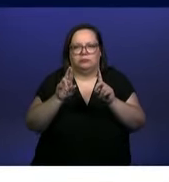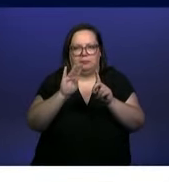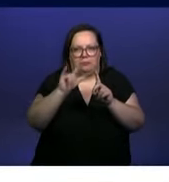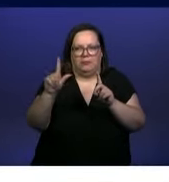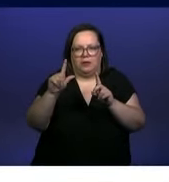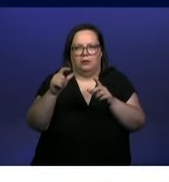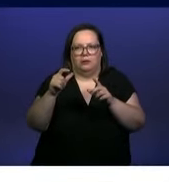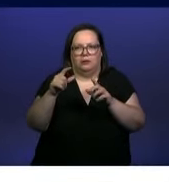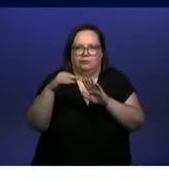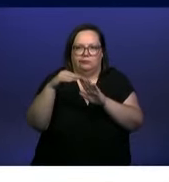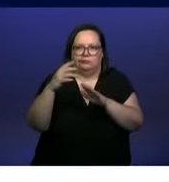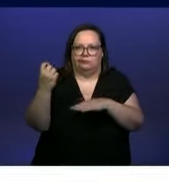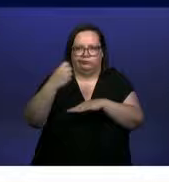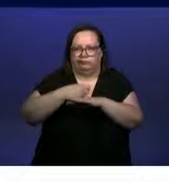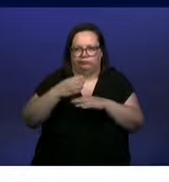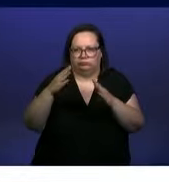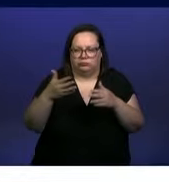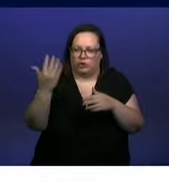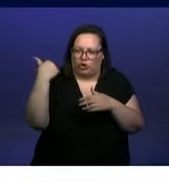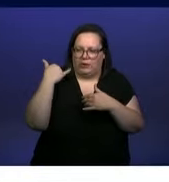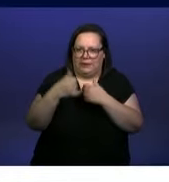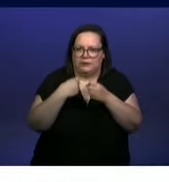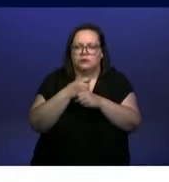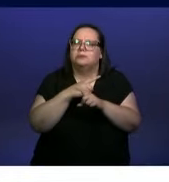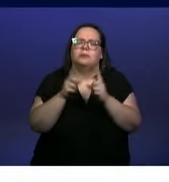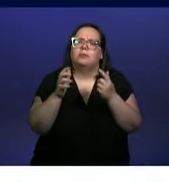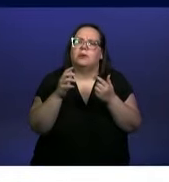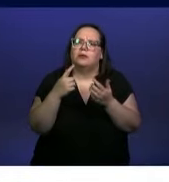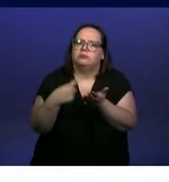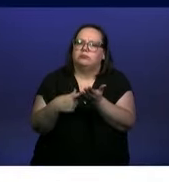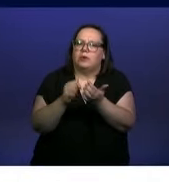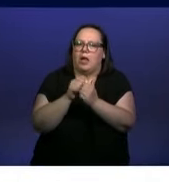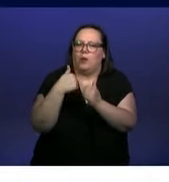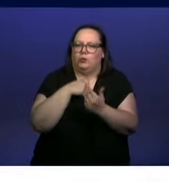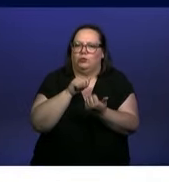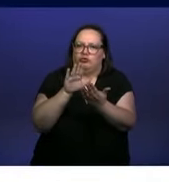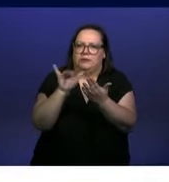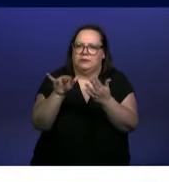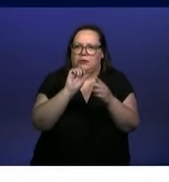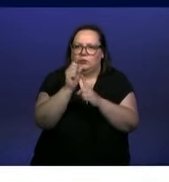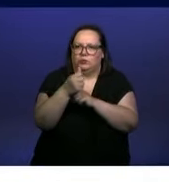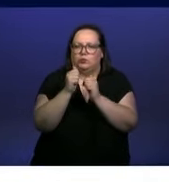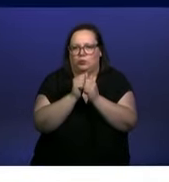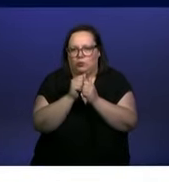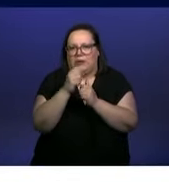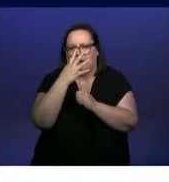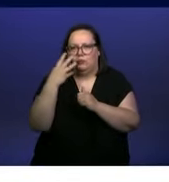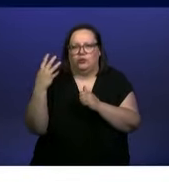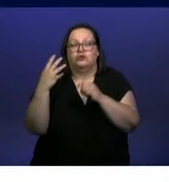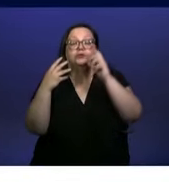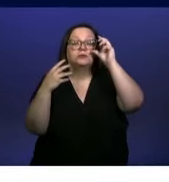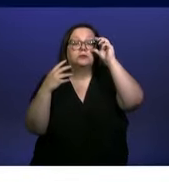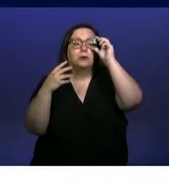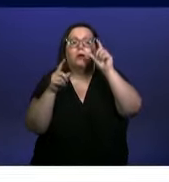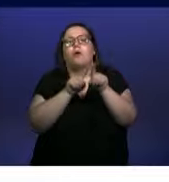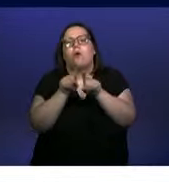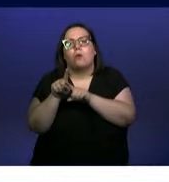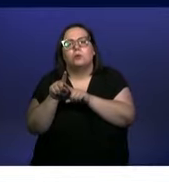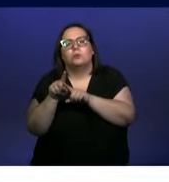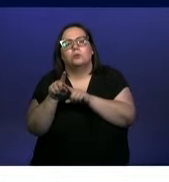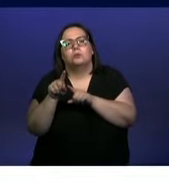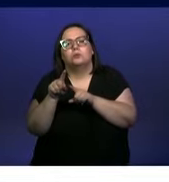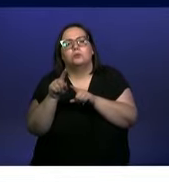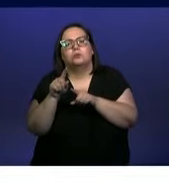talk about how we address this situation with immigration. And then also what